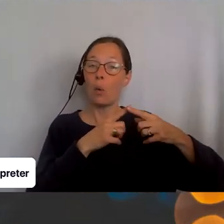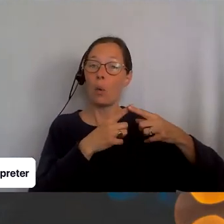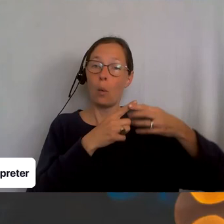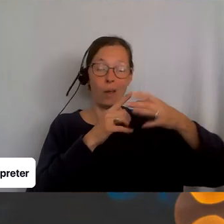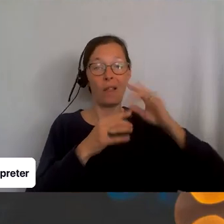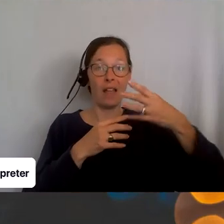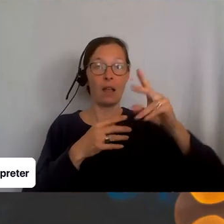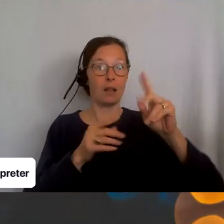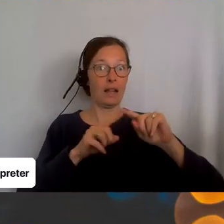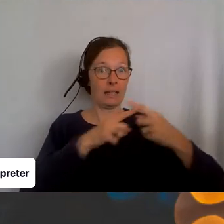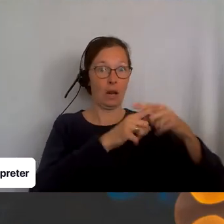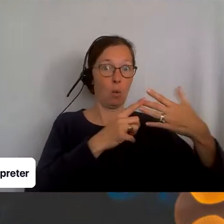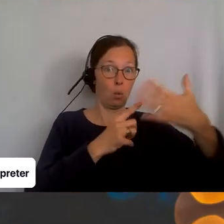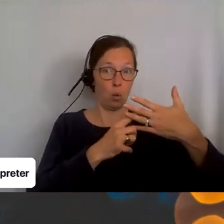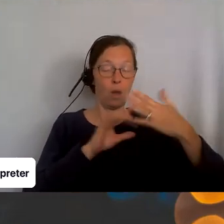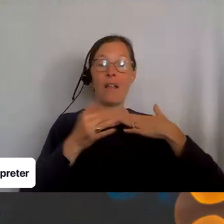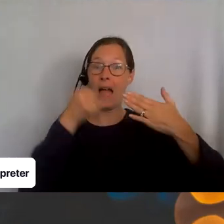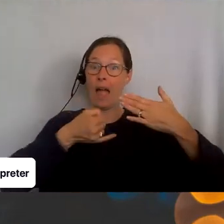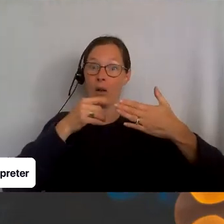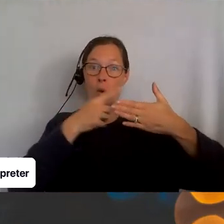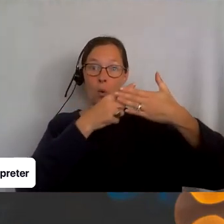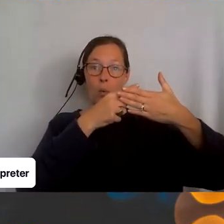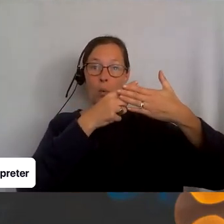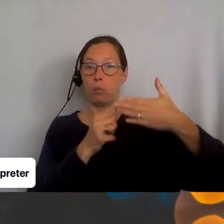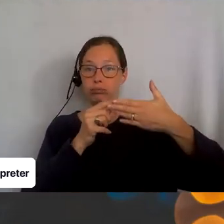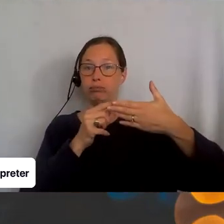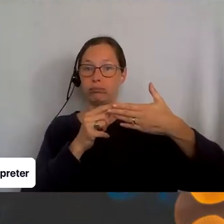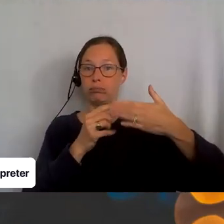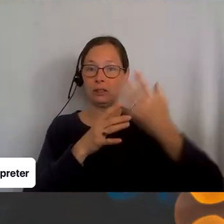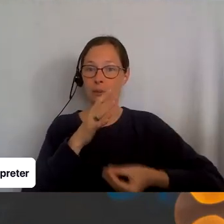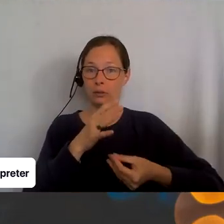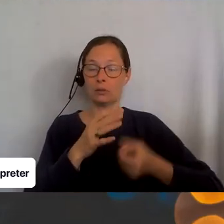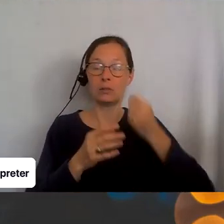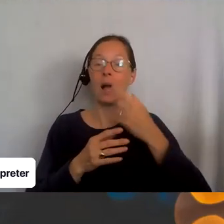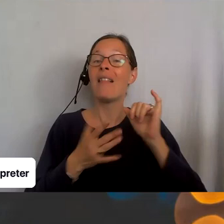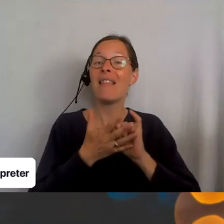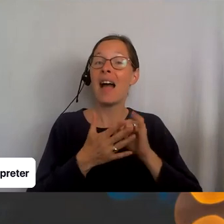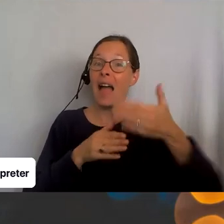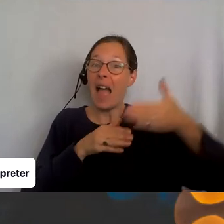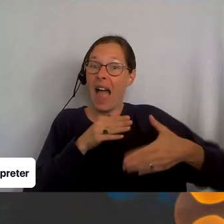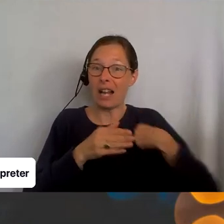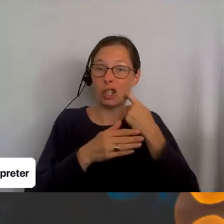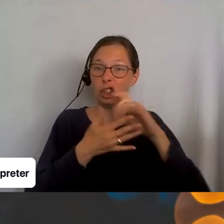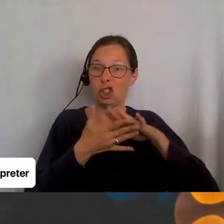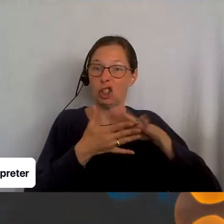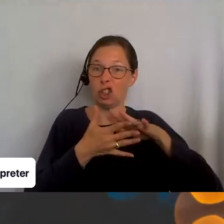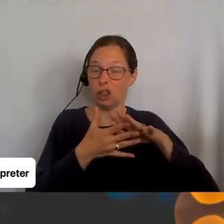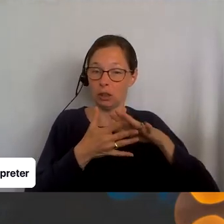the knitting and it just disappears. But the frayed end helps keep it from just sliding through.